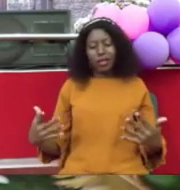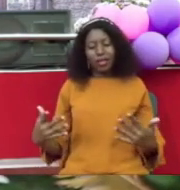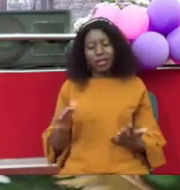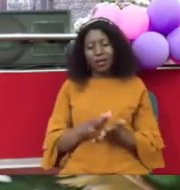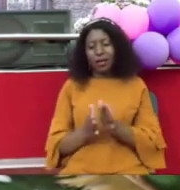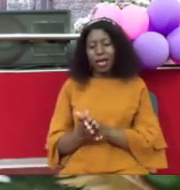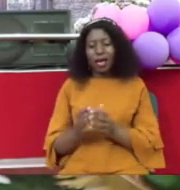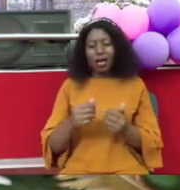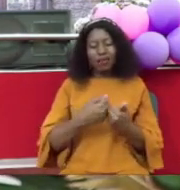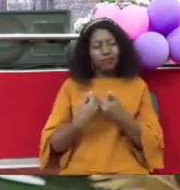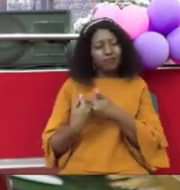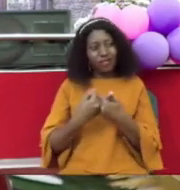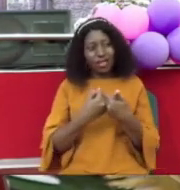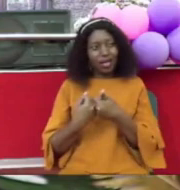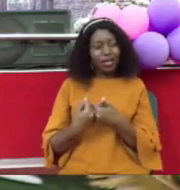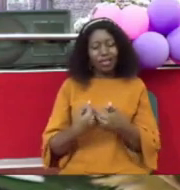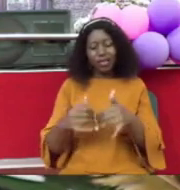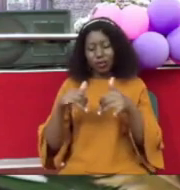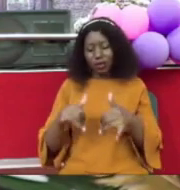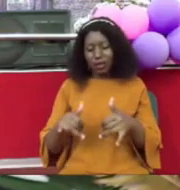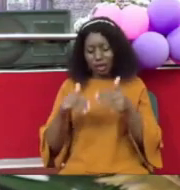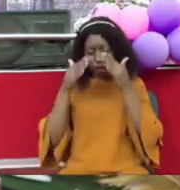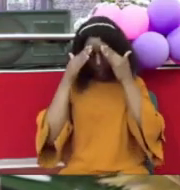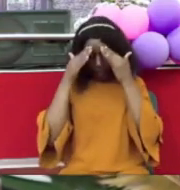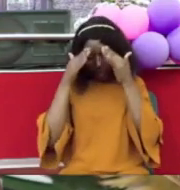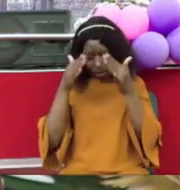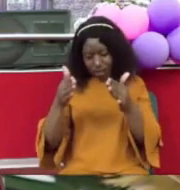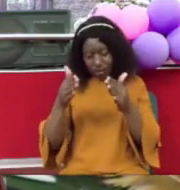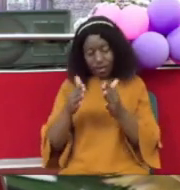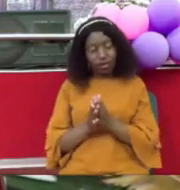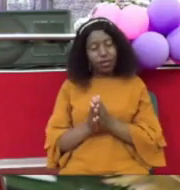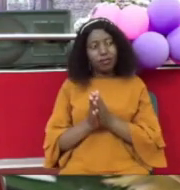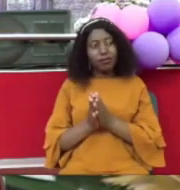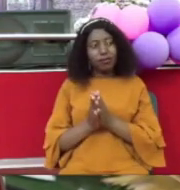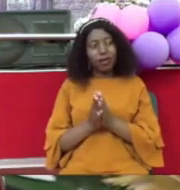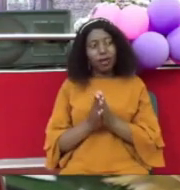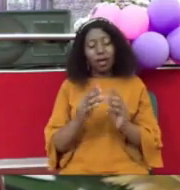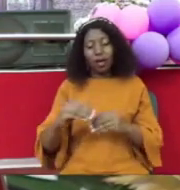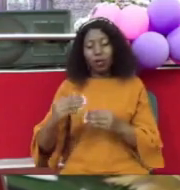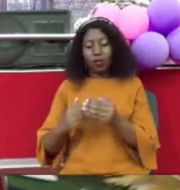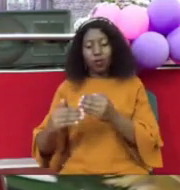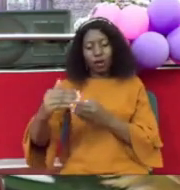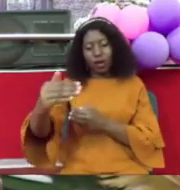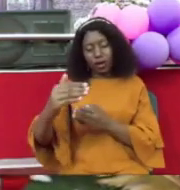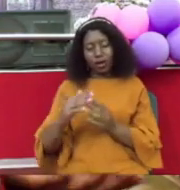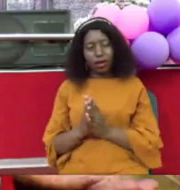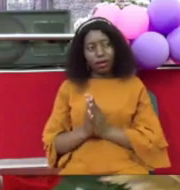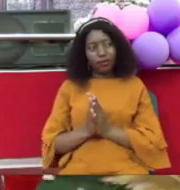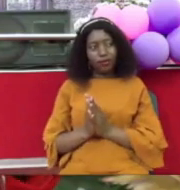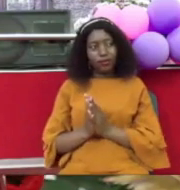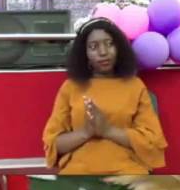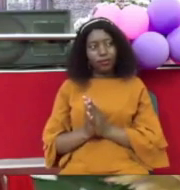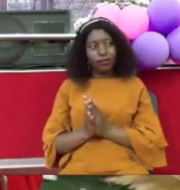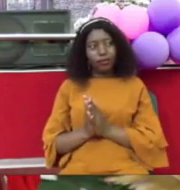challenging, still focus on going ahead. Hivyo basi hata wakati mambo yanakuwa na changamoto, endelea kufuatilia ukaweze kwenda mbele.